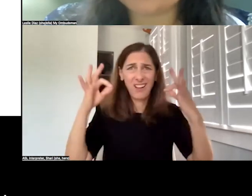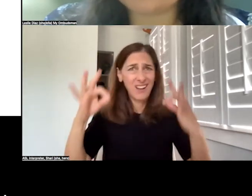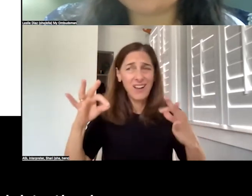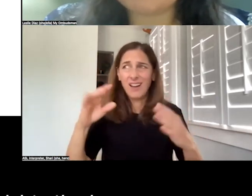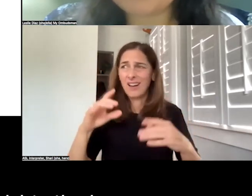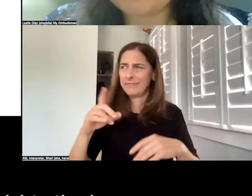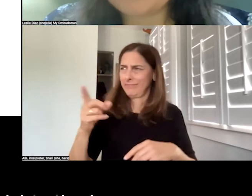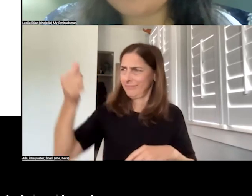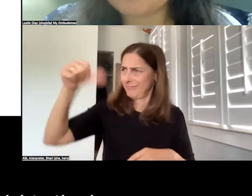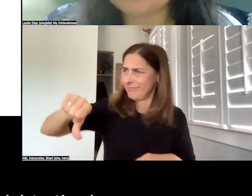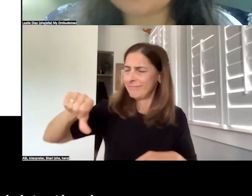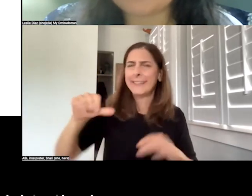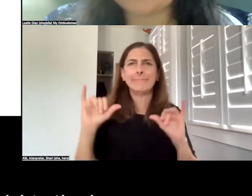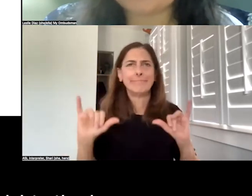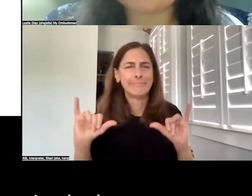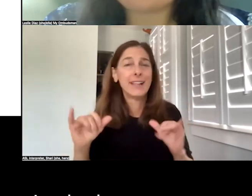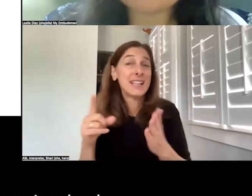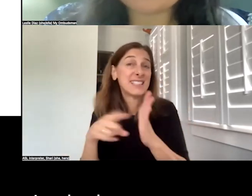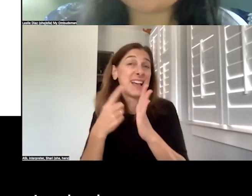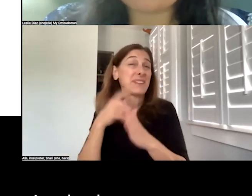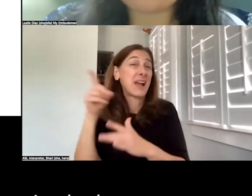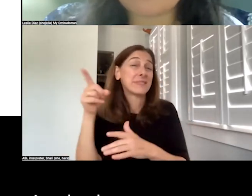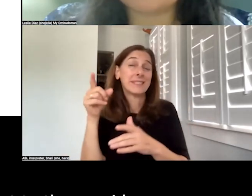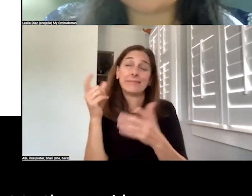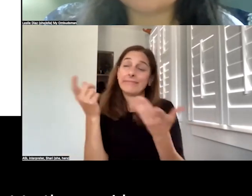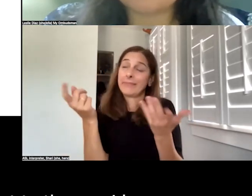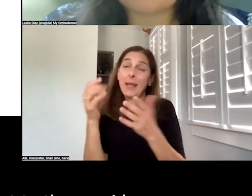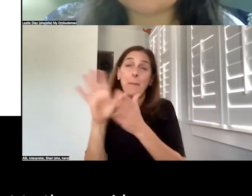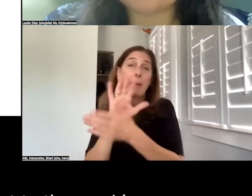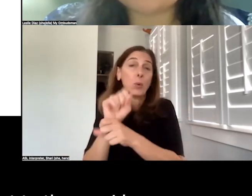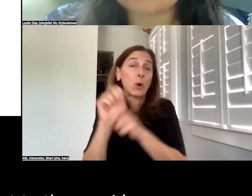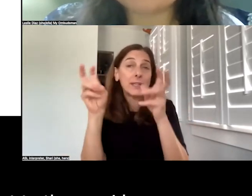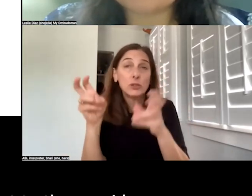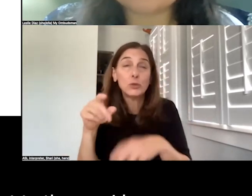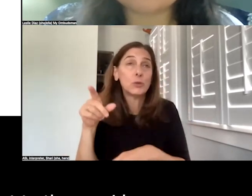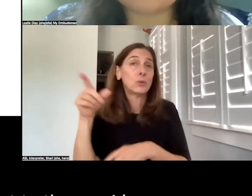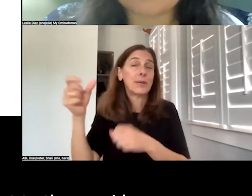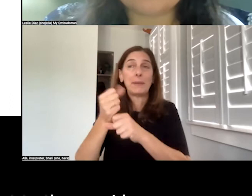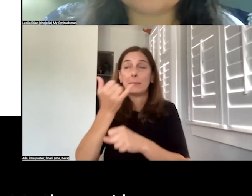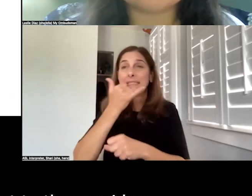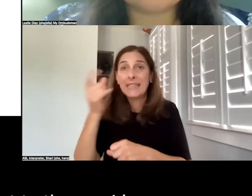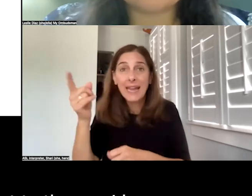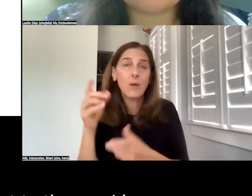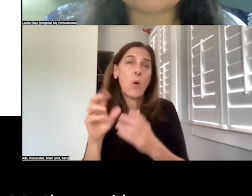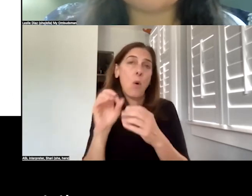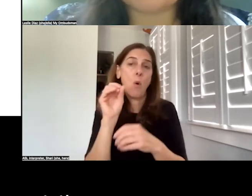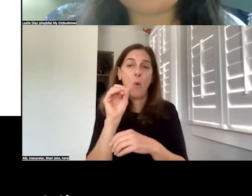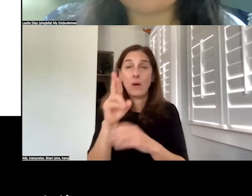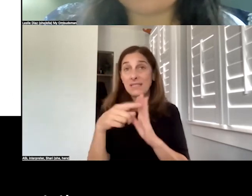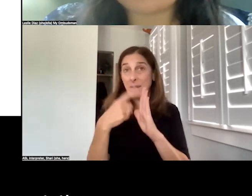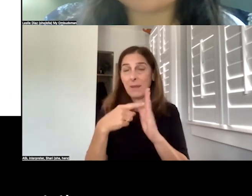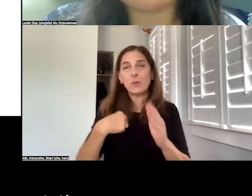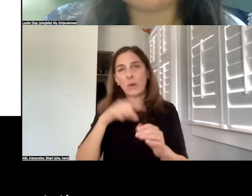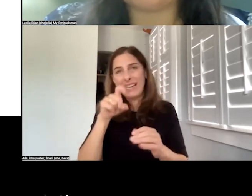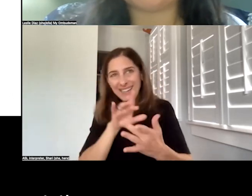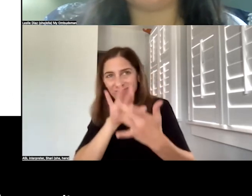the issue. Sometimes it's an administrative issue. Sometimes it is more involved, and we need to reach out to the providers to get